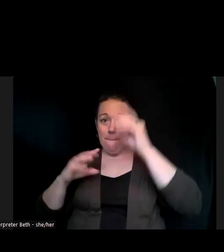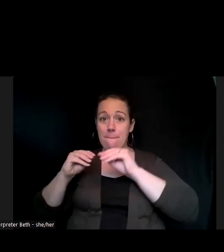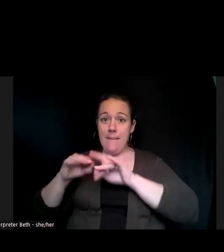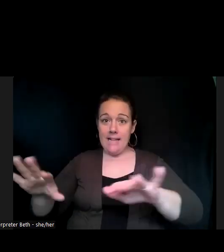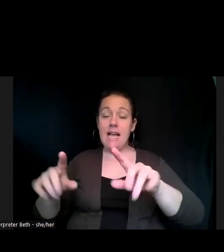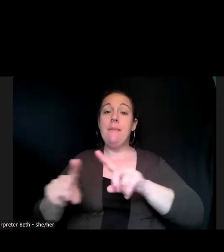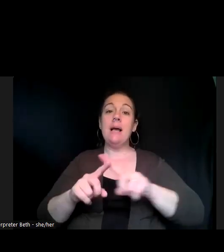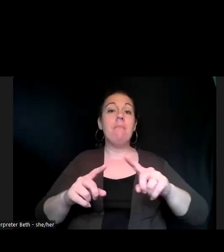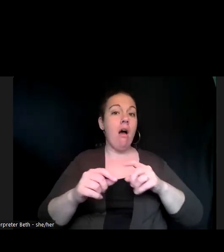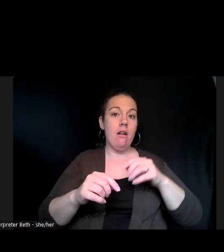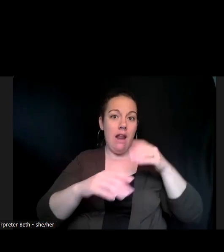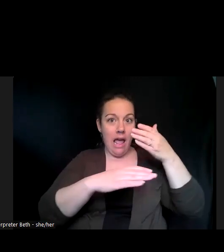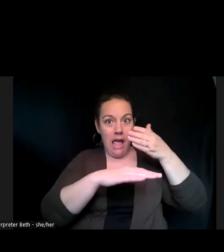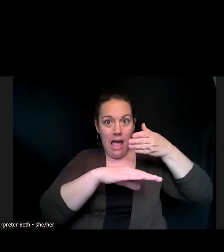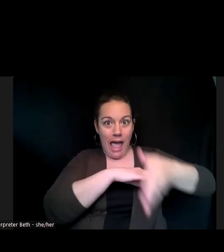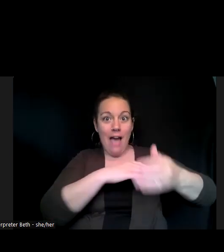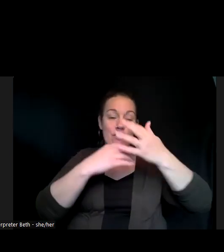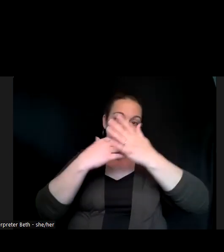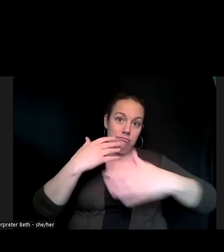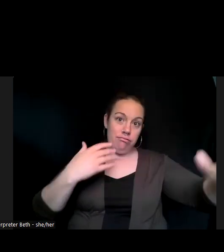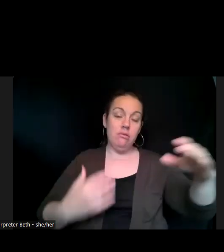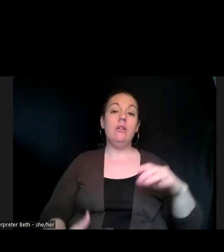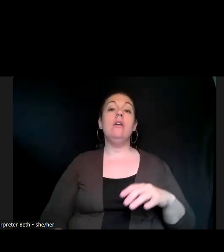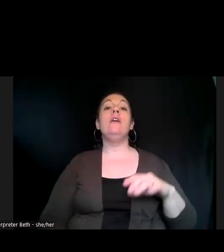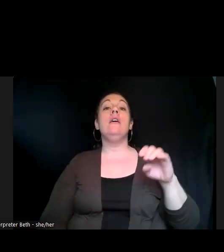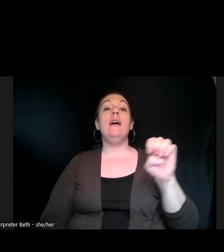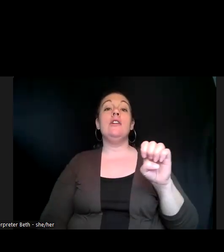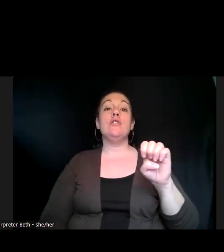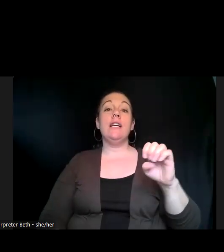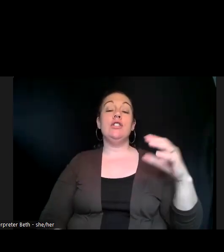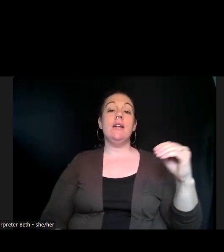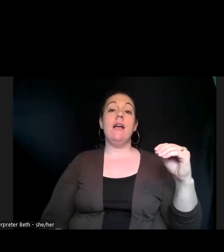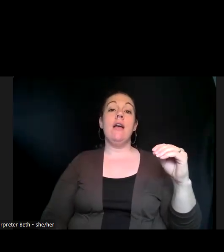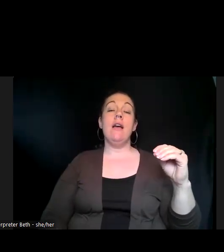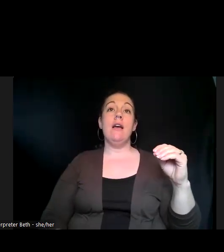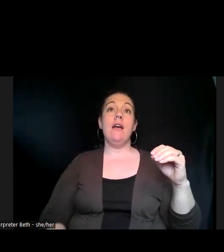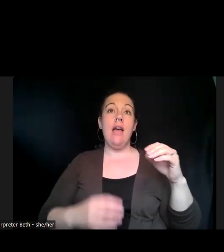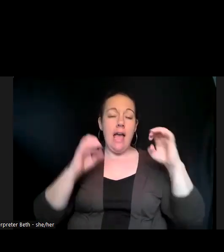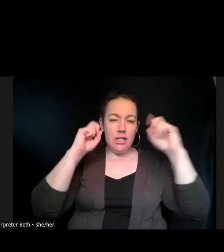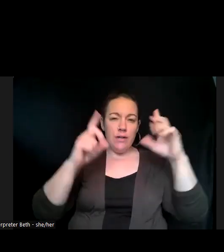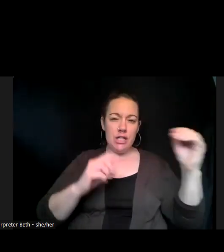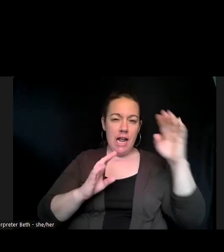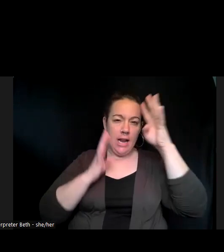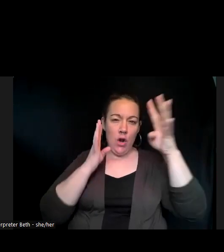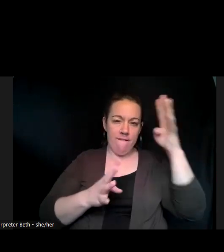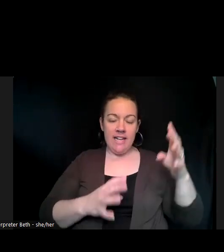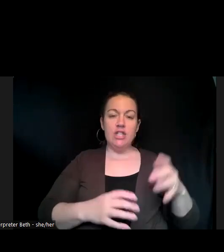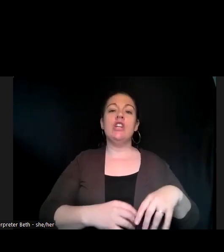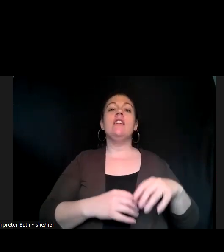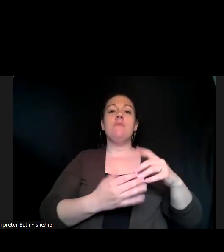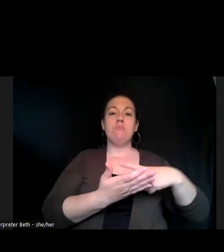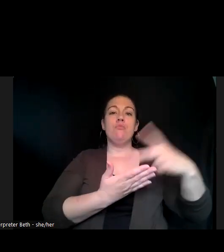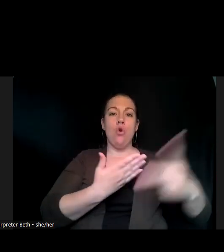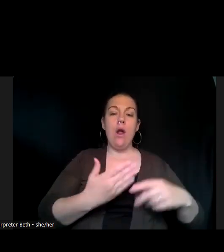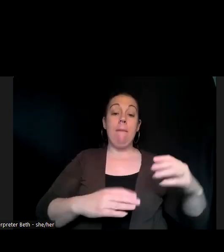of our EIR grant program, the Education, Innovation, and Research Program, which helps entities not only address front and center needs for our kids, but